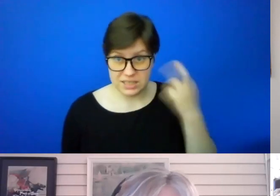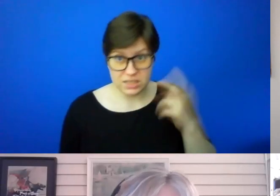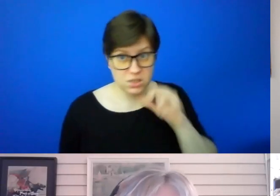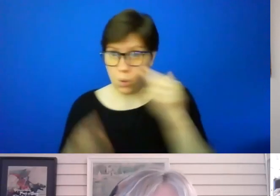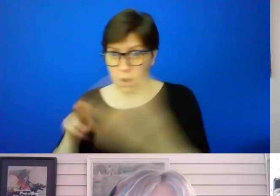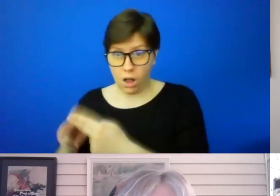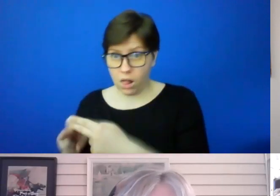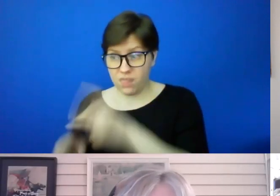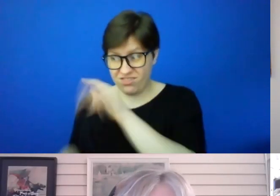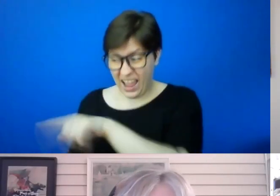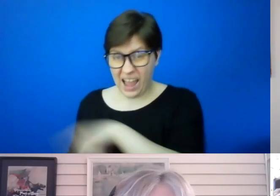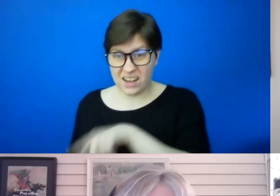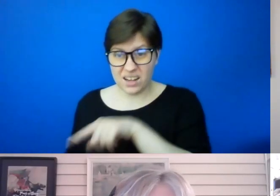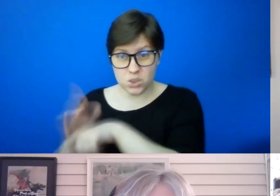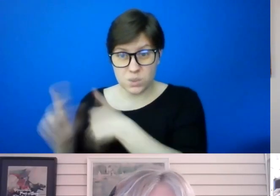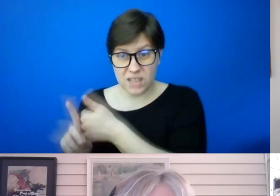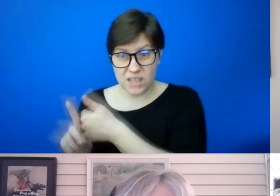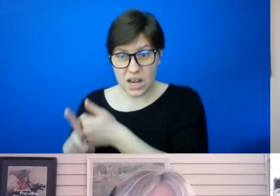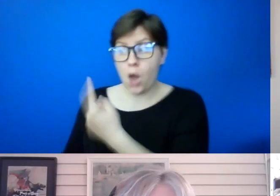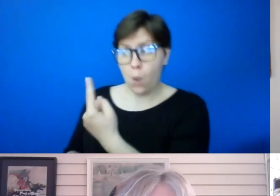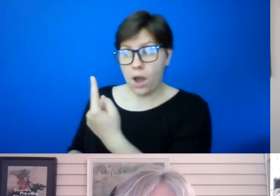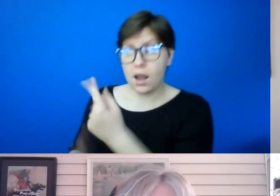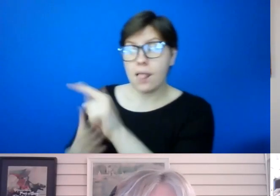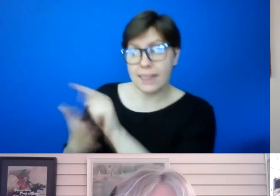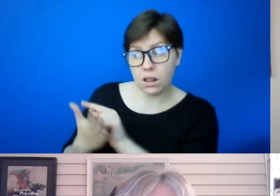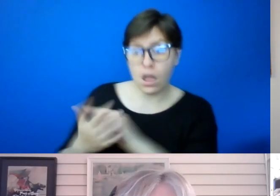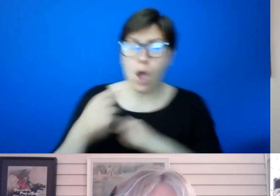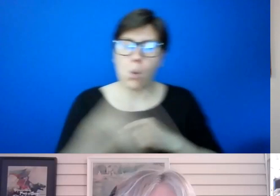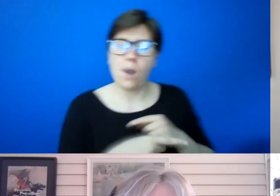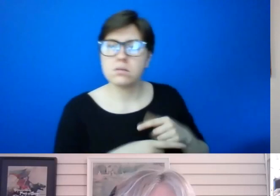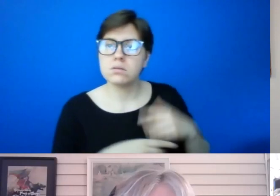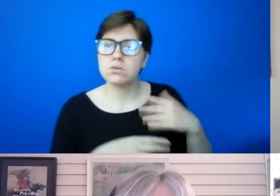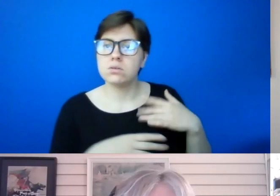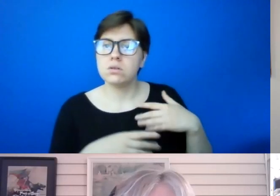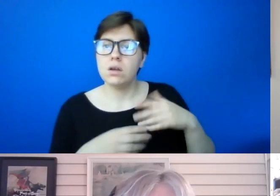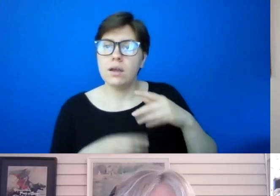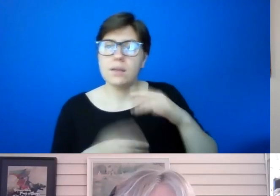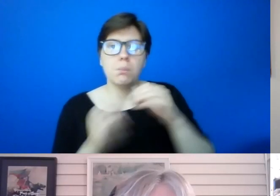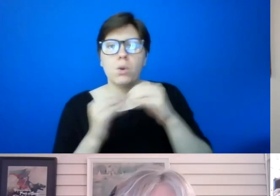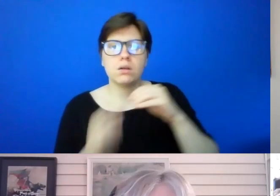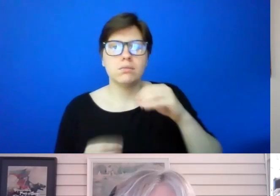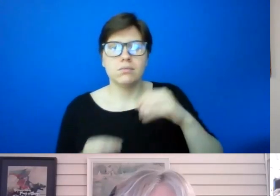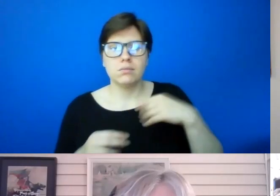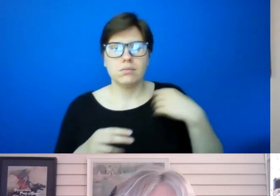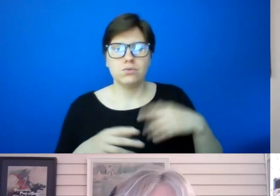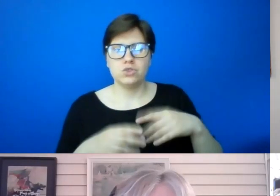that stuff suicide. One is legal and one is sort of a colloquial. So the legal reason is every state has a statute that